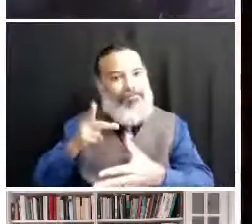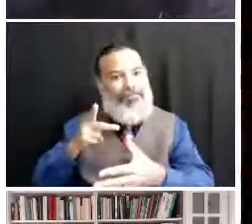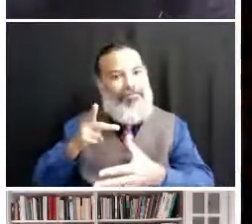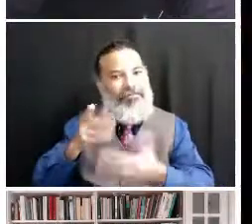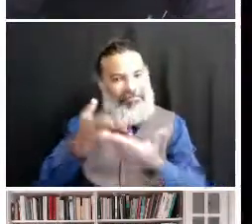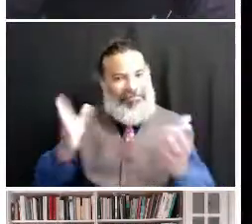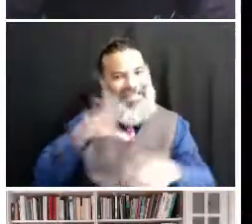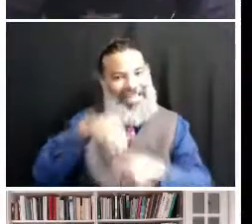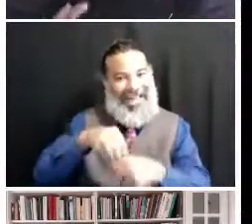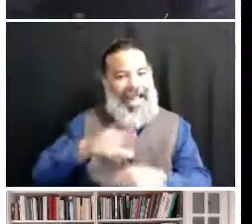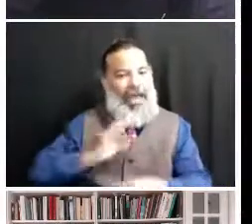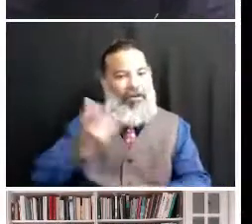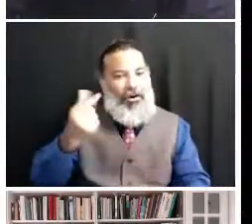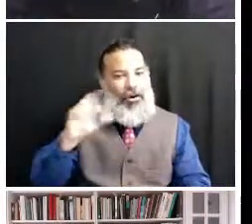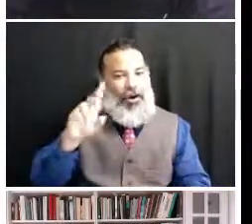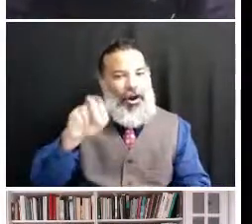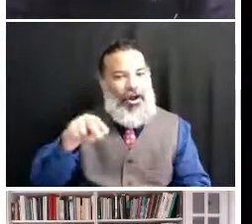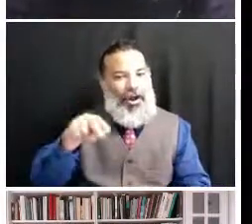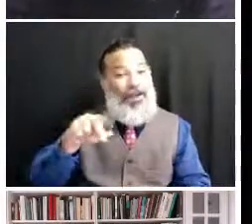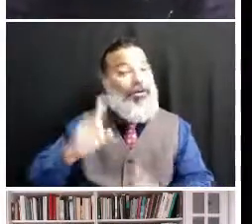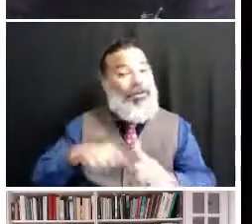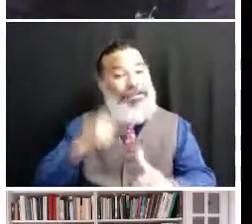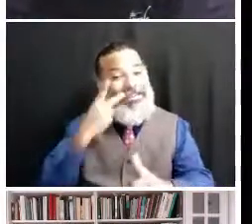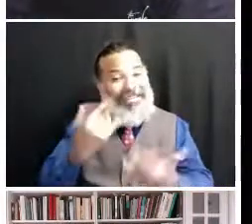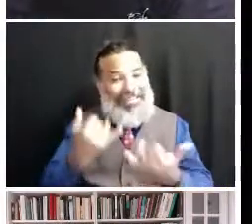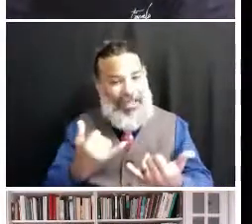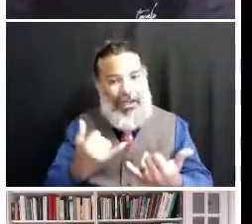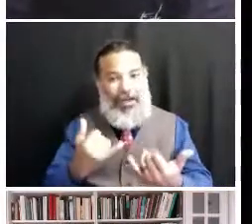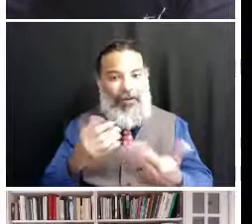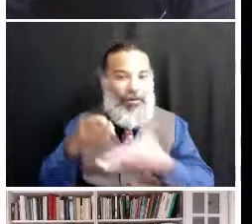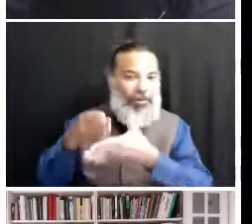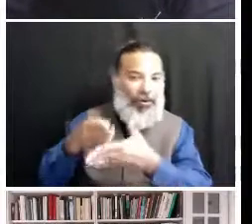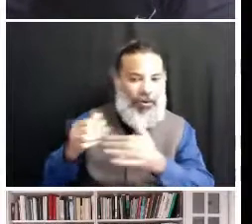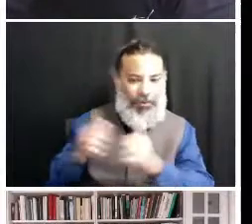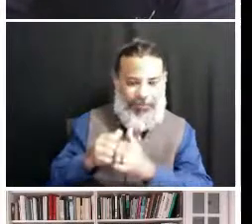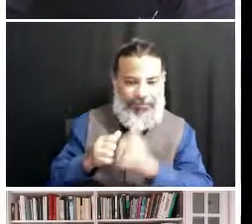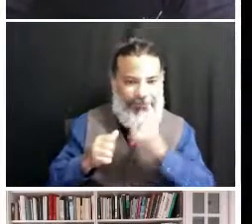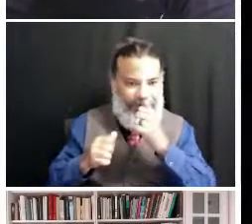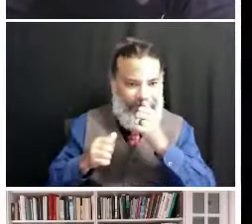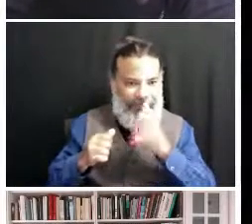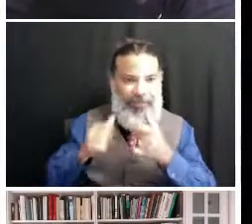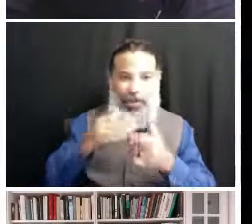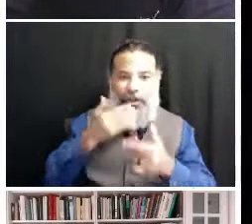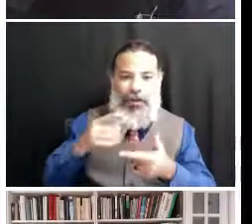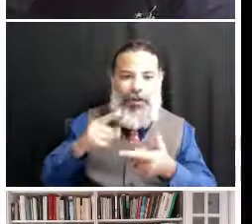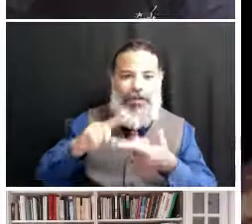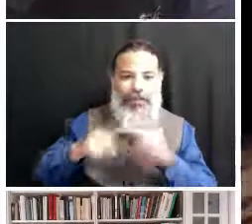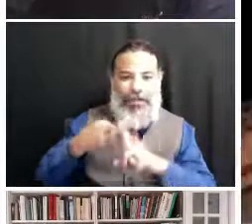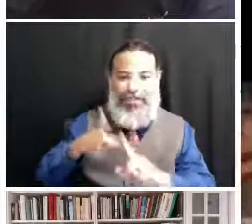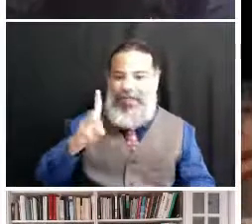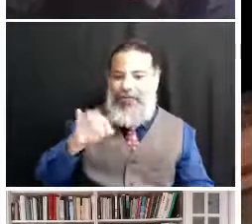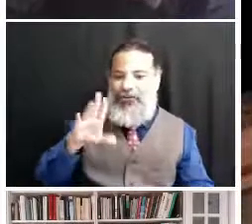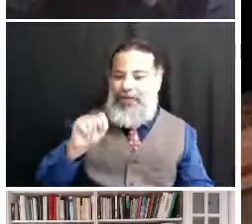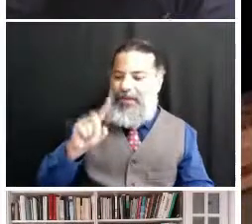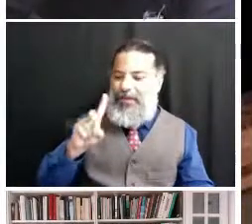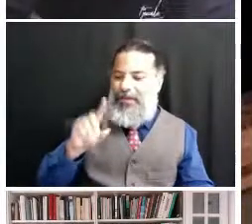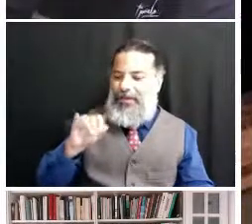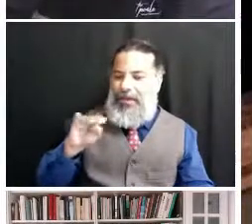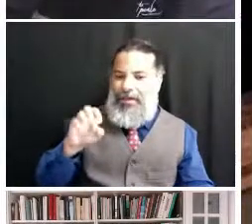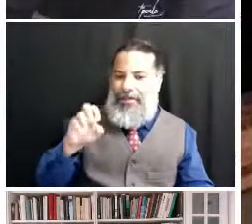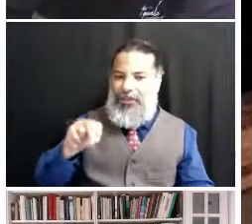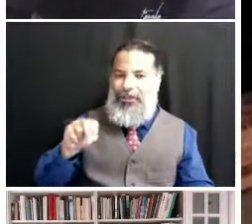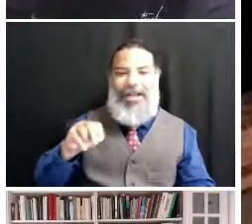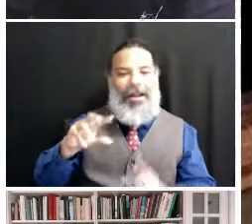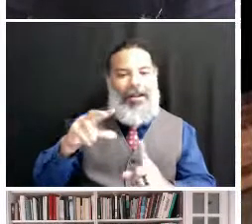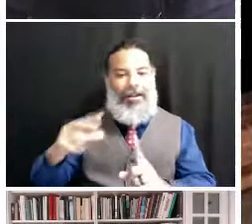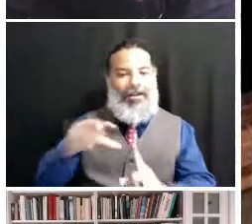in our garden. And what you're seeing here is we've got to partner with our good friends over at Direct Dimensions, who came and did a 3D scan